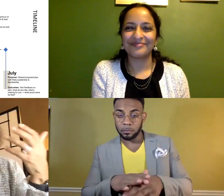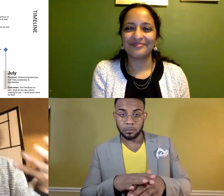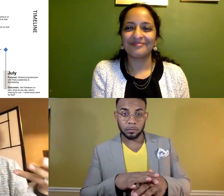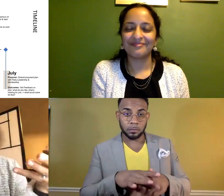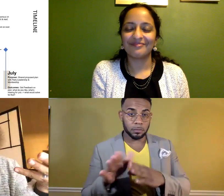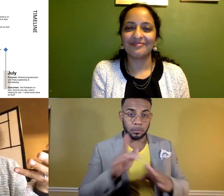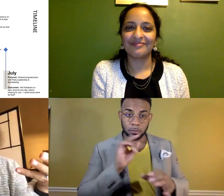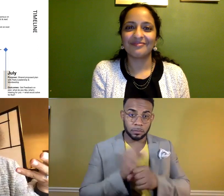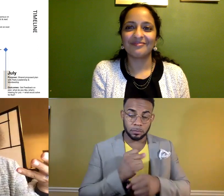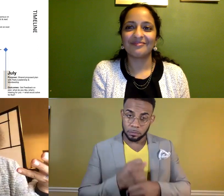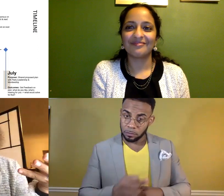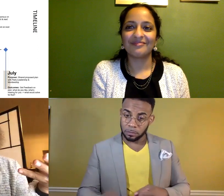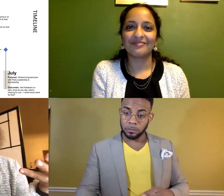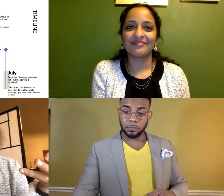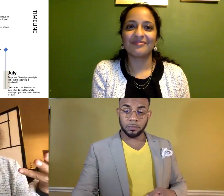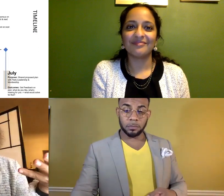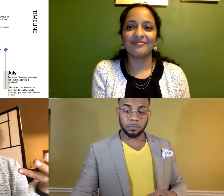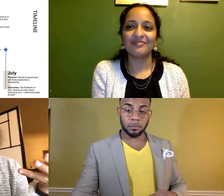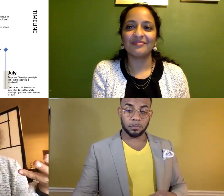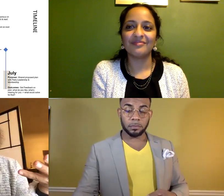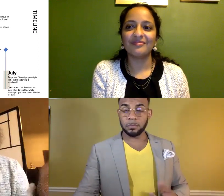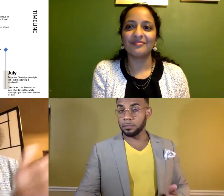that they're creating.